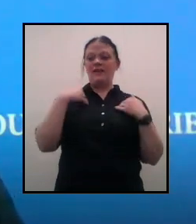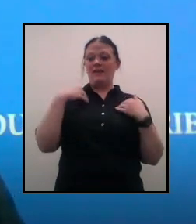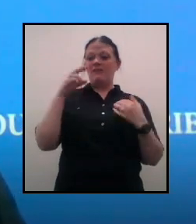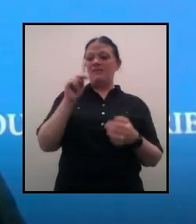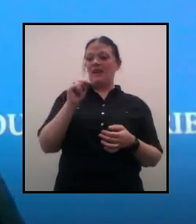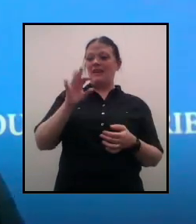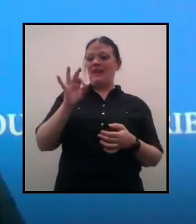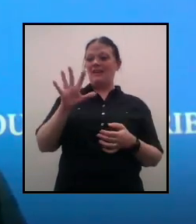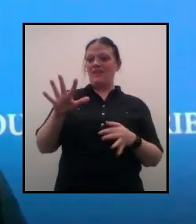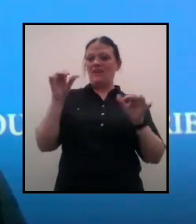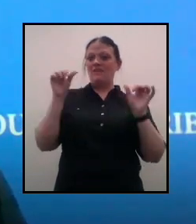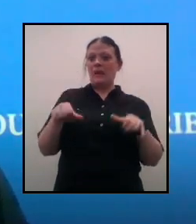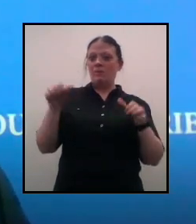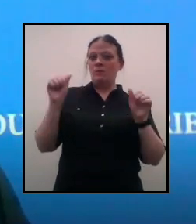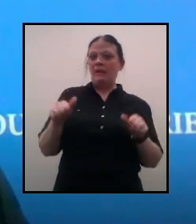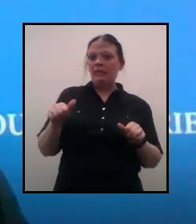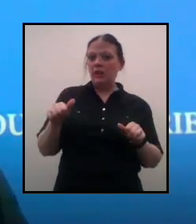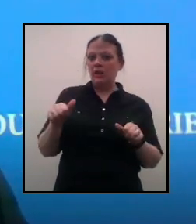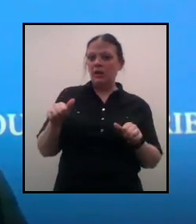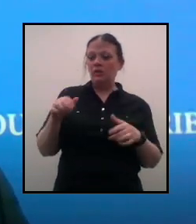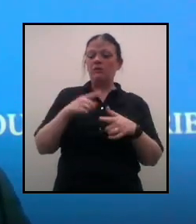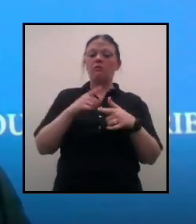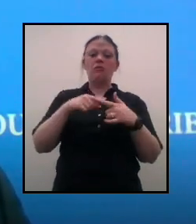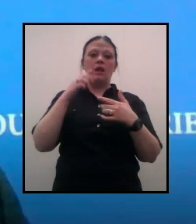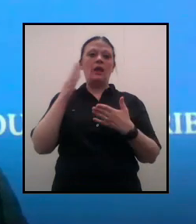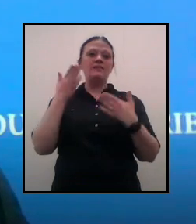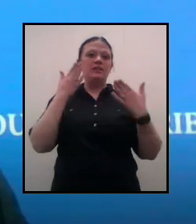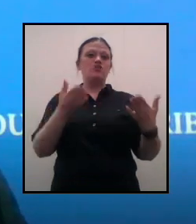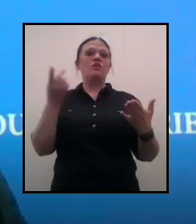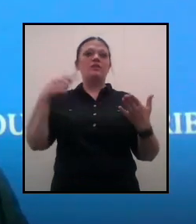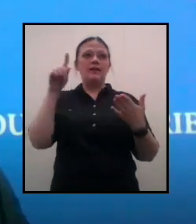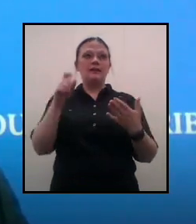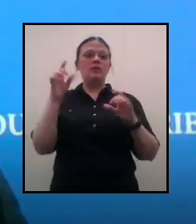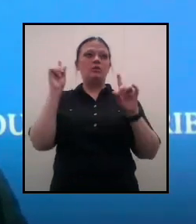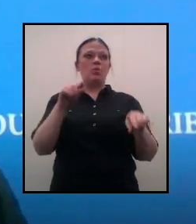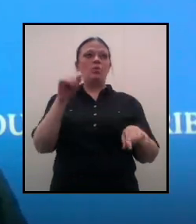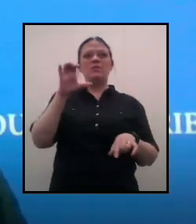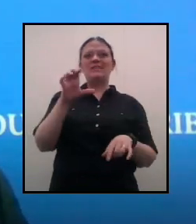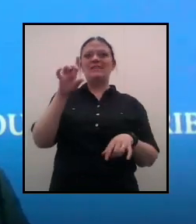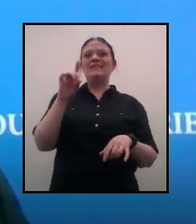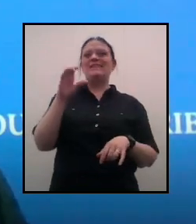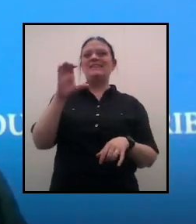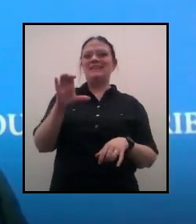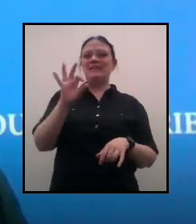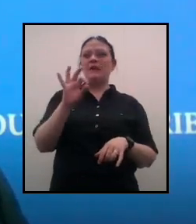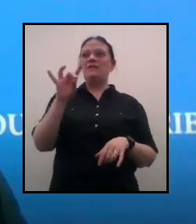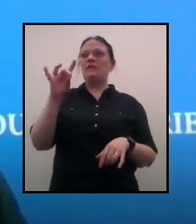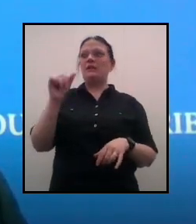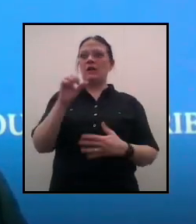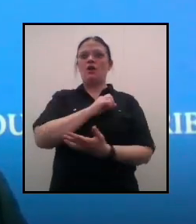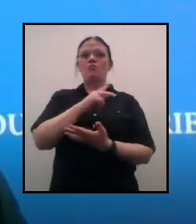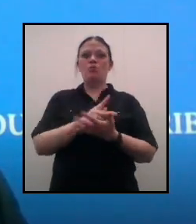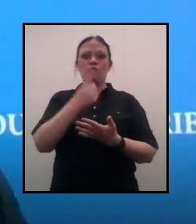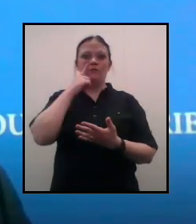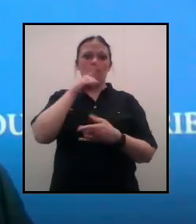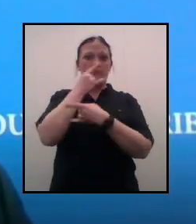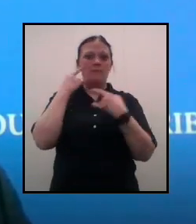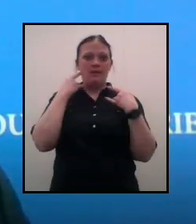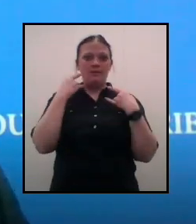NIOSH mask capability, then I suggest to them they need to go to the CDC and the FDA and get approval for those